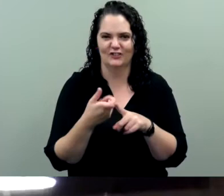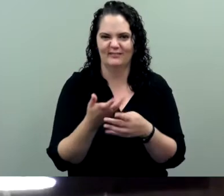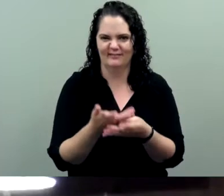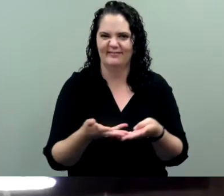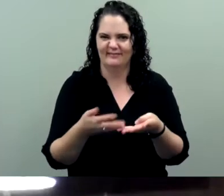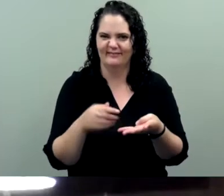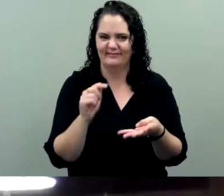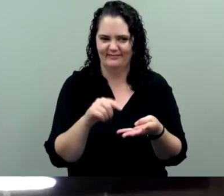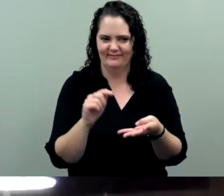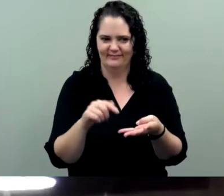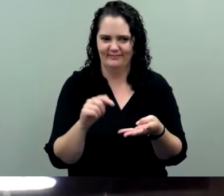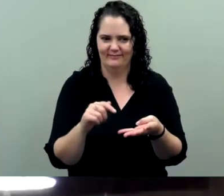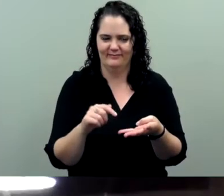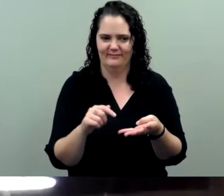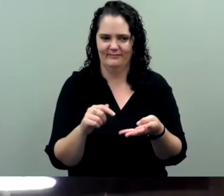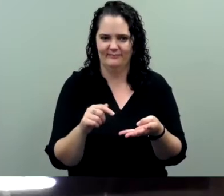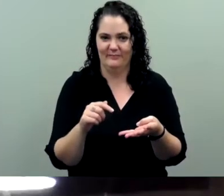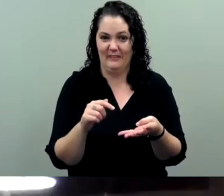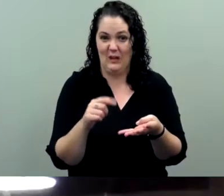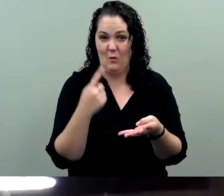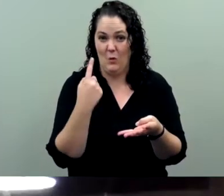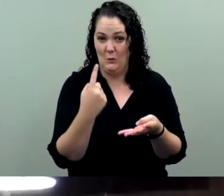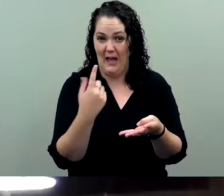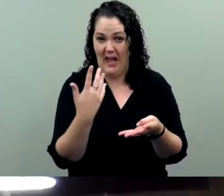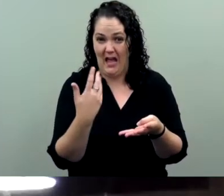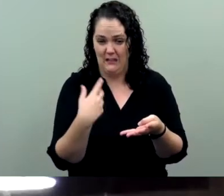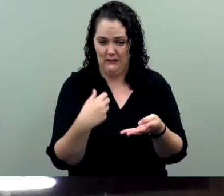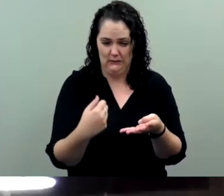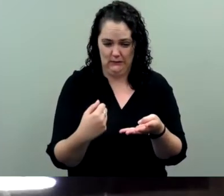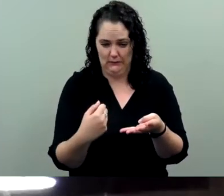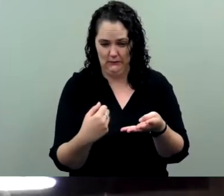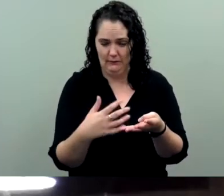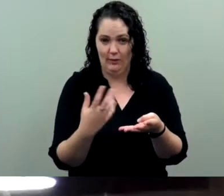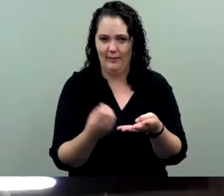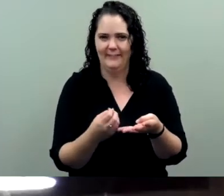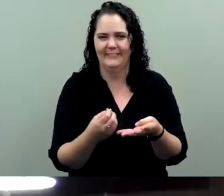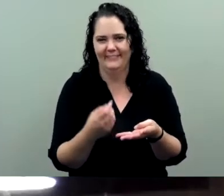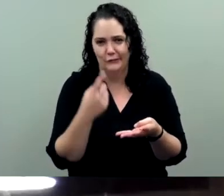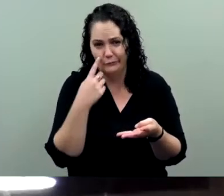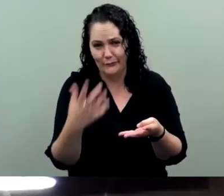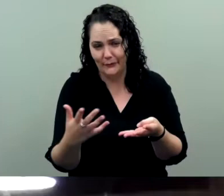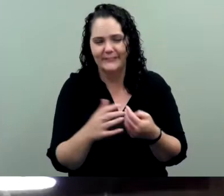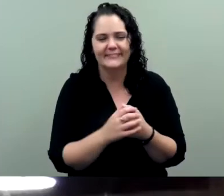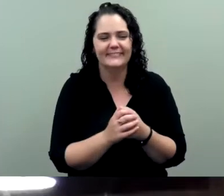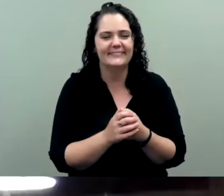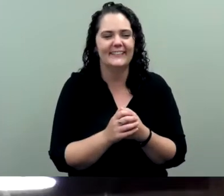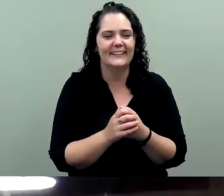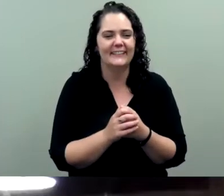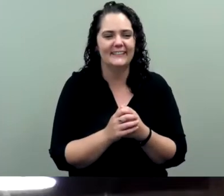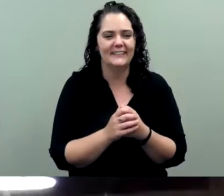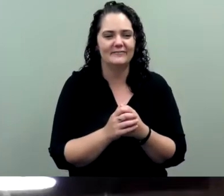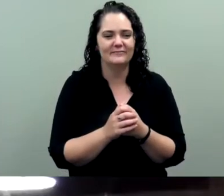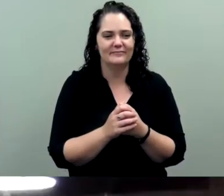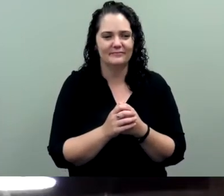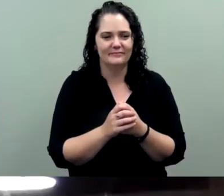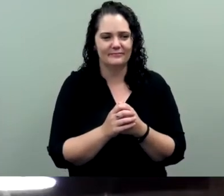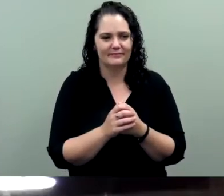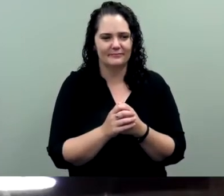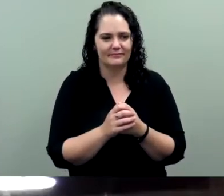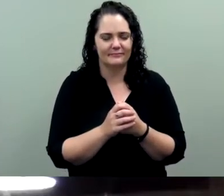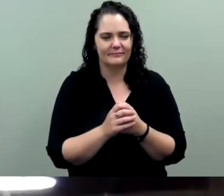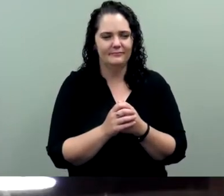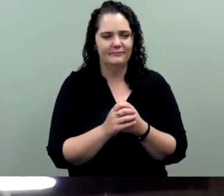on top as best as I can with one hand so y'all can see this. There we go. I'm just gonna put it on like that. There we go. So I'm gonna hold that strainer